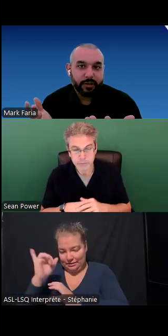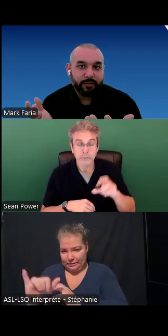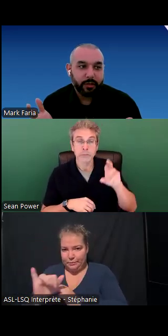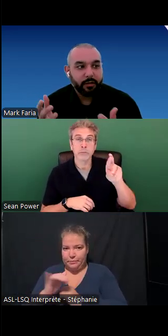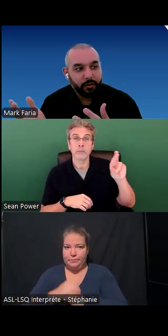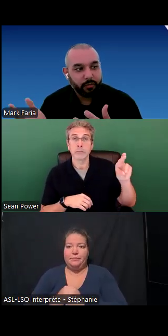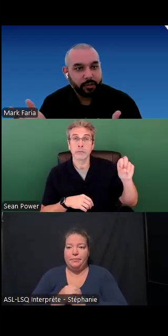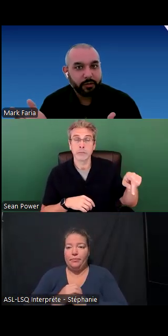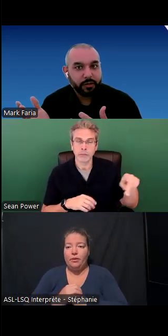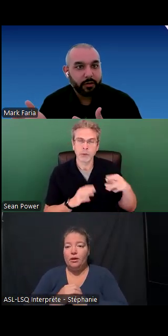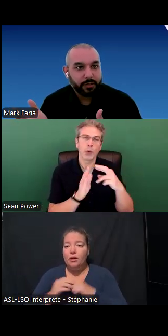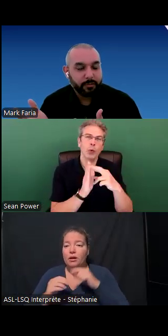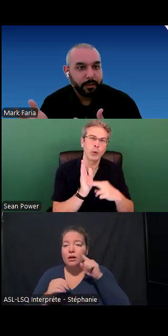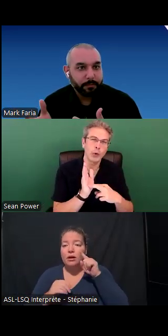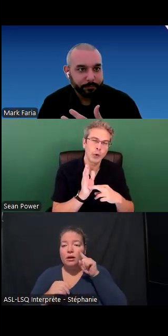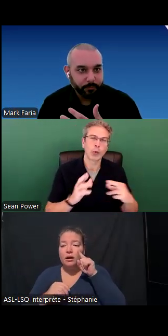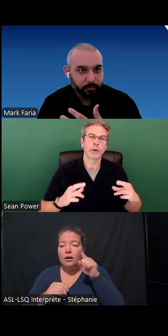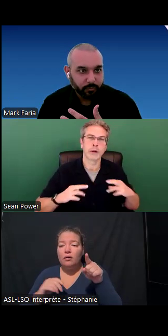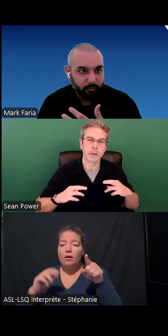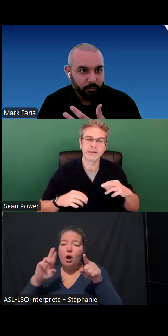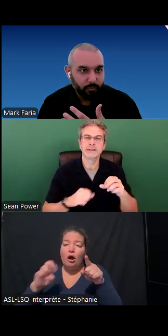retirement savings plan, otherwise known as an RRSP?